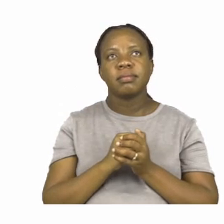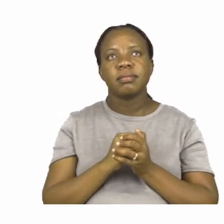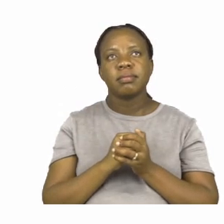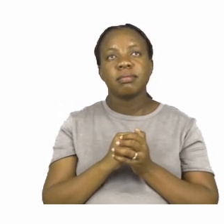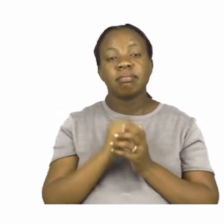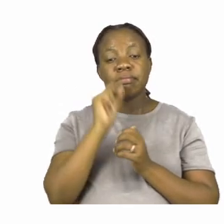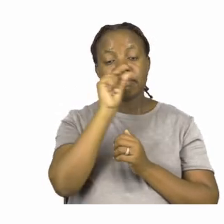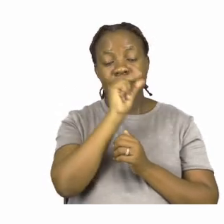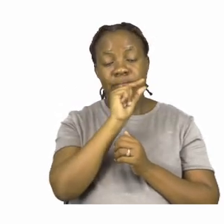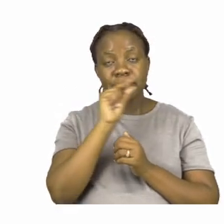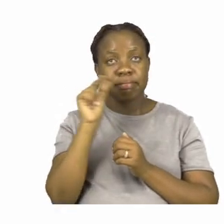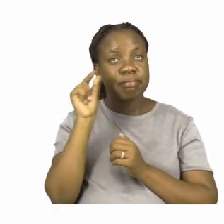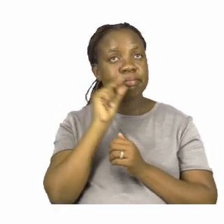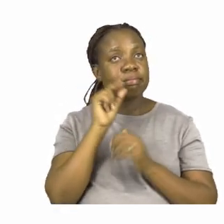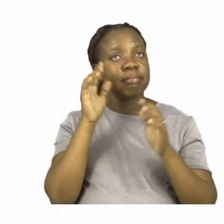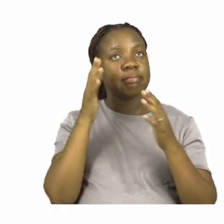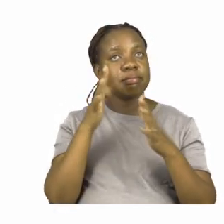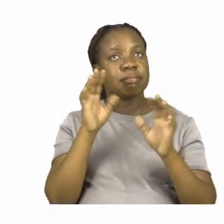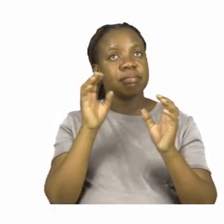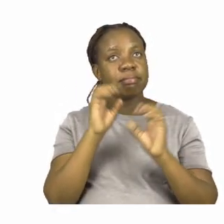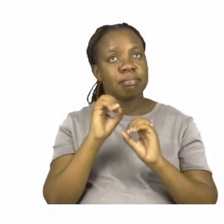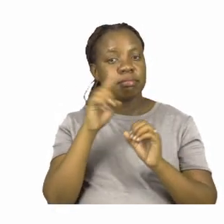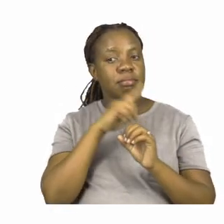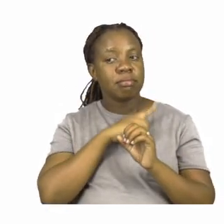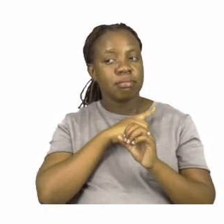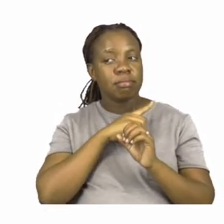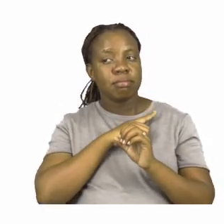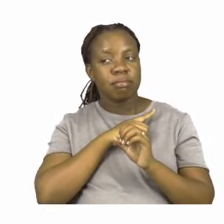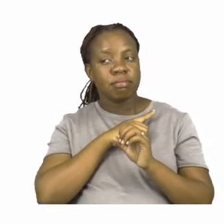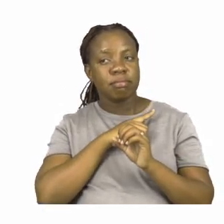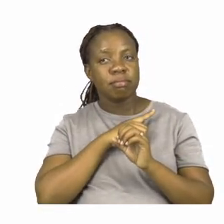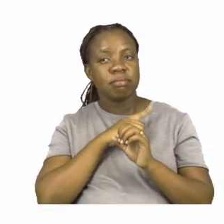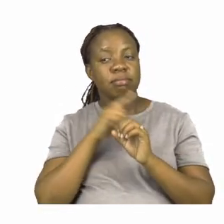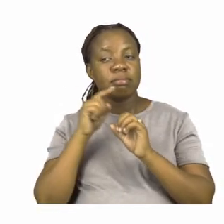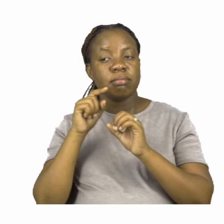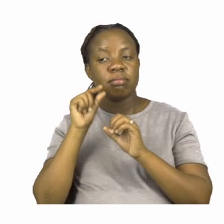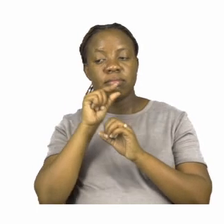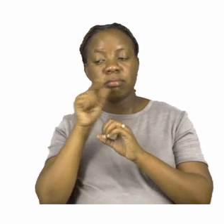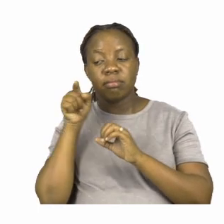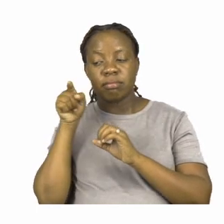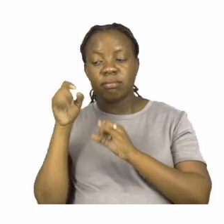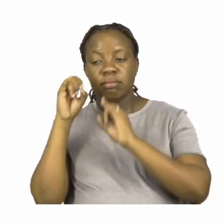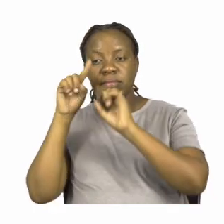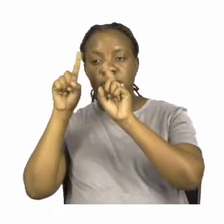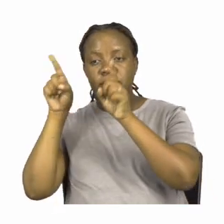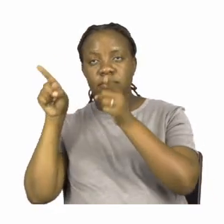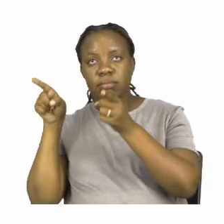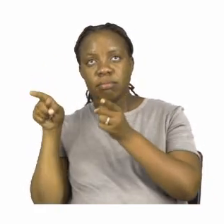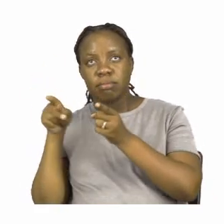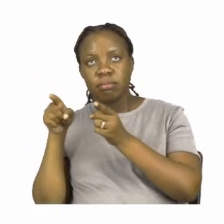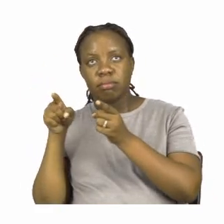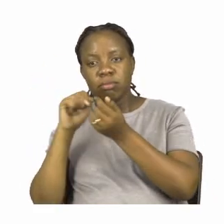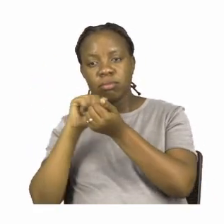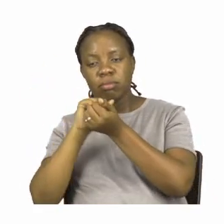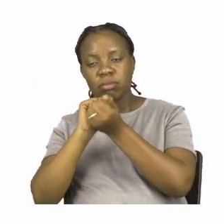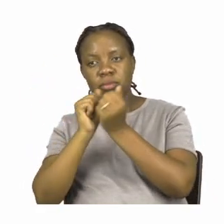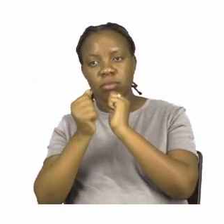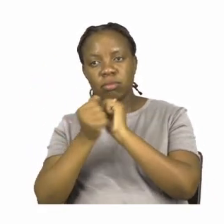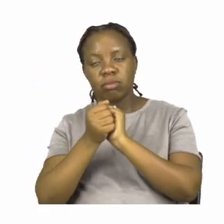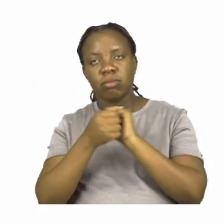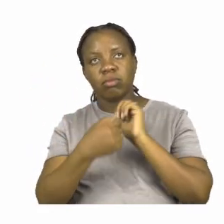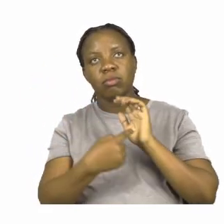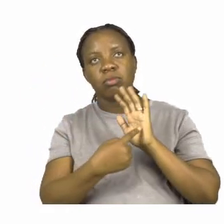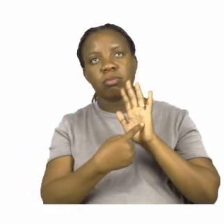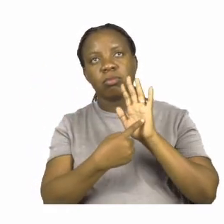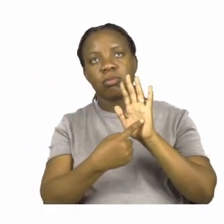sentences by giving the past tense of the verb in brackets and then match